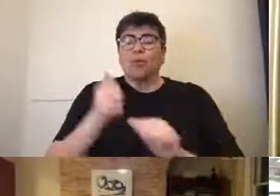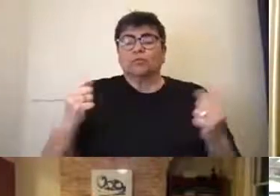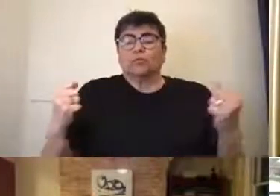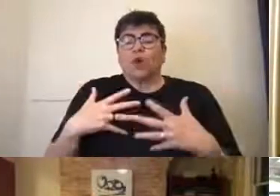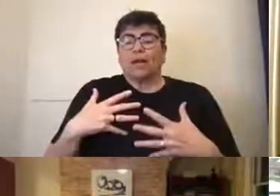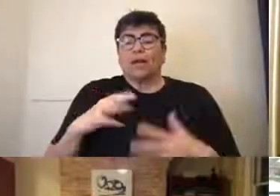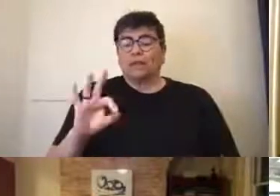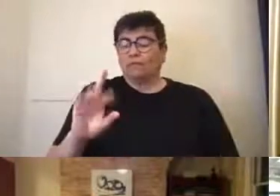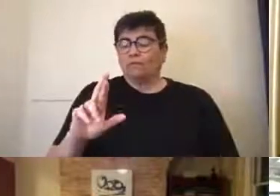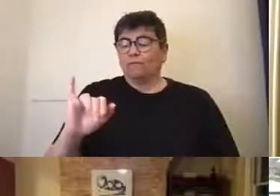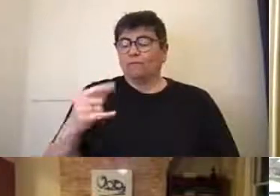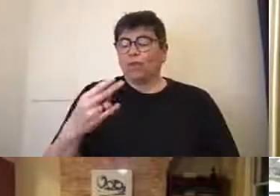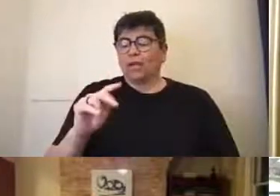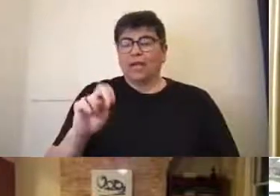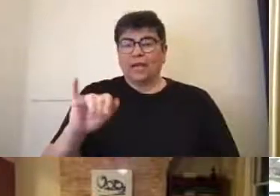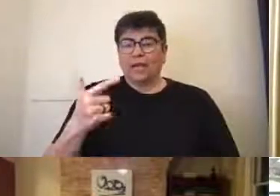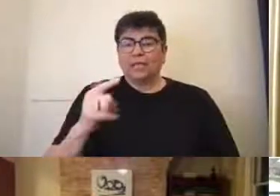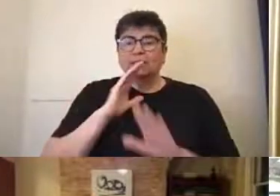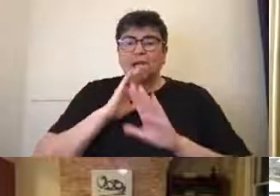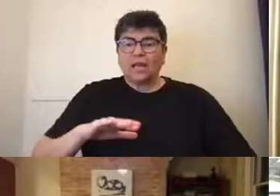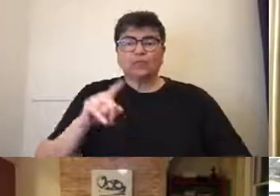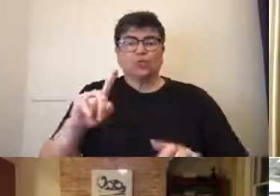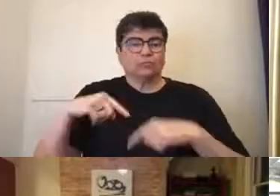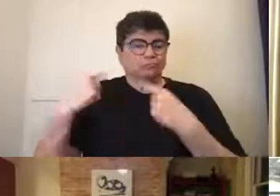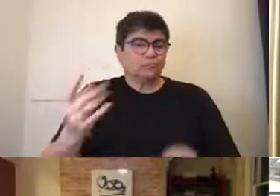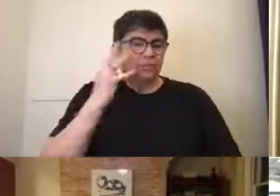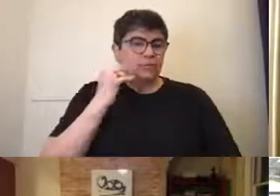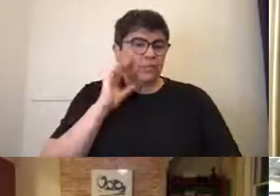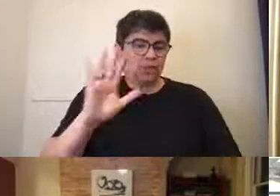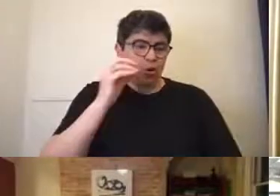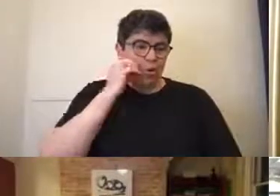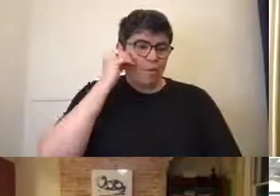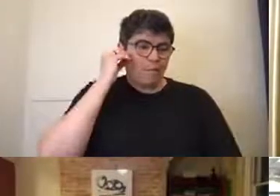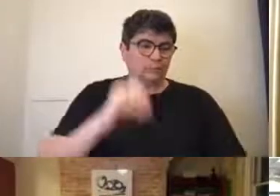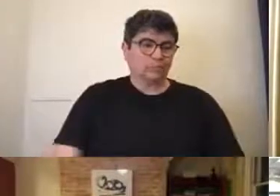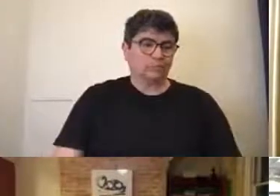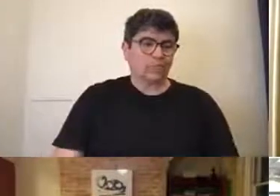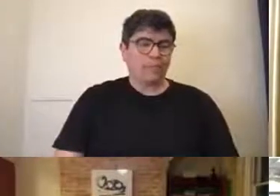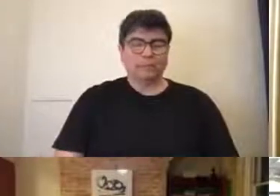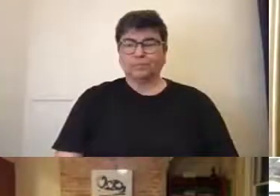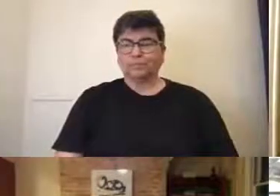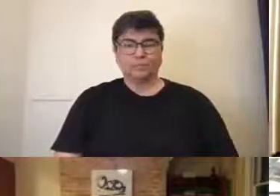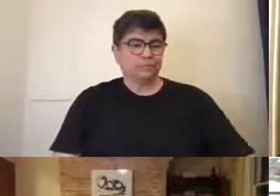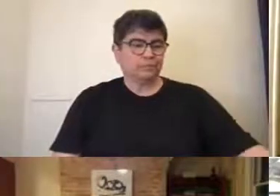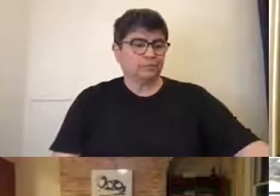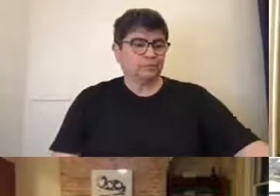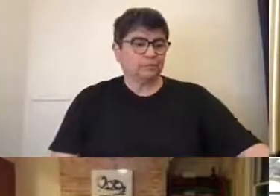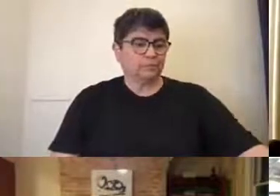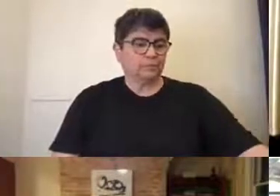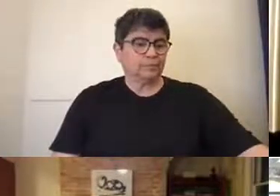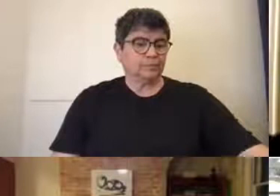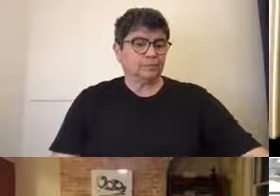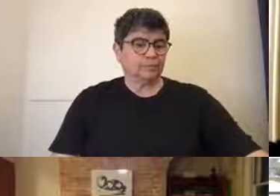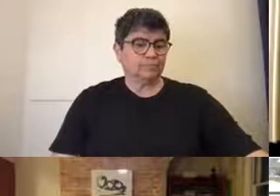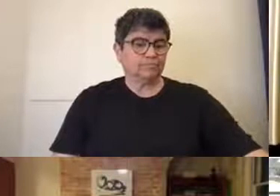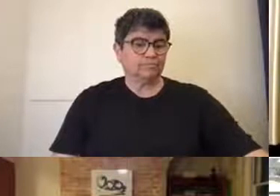frightening silence you've experienced at home. Use no more than three sentences to describe the